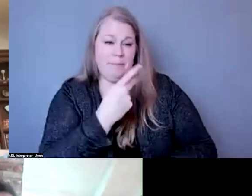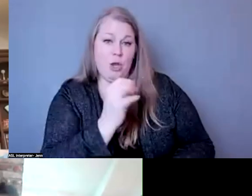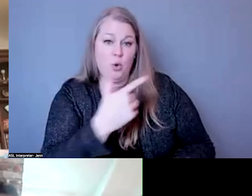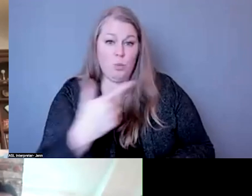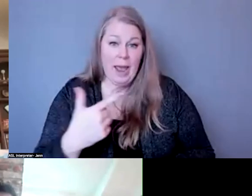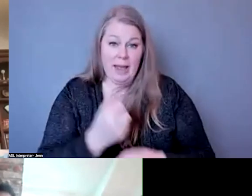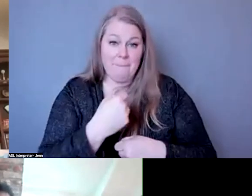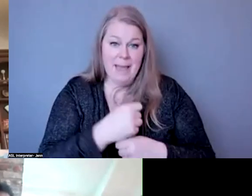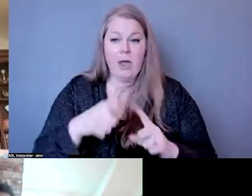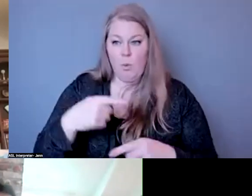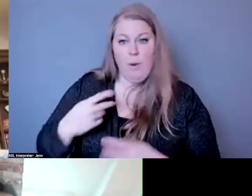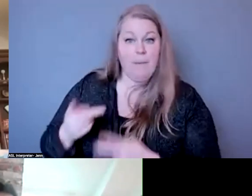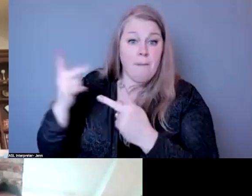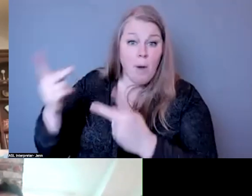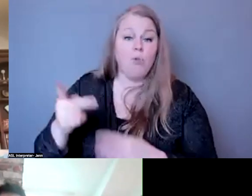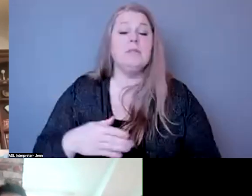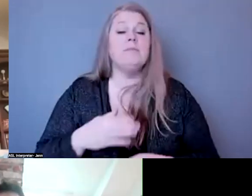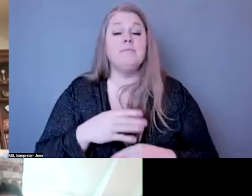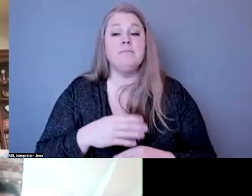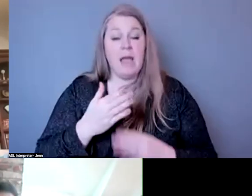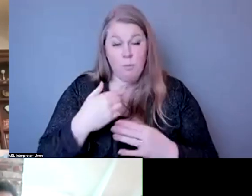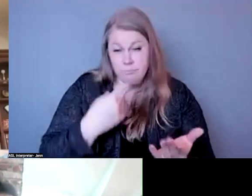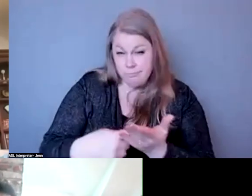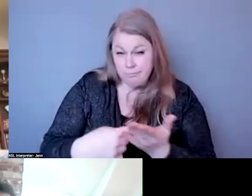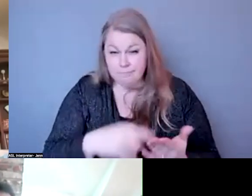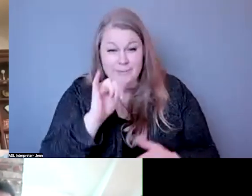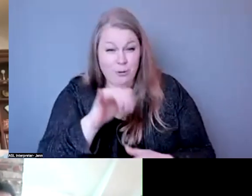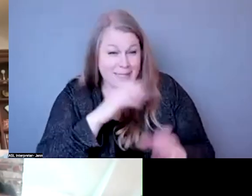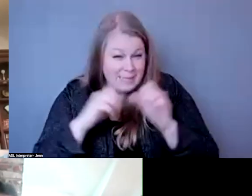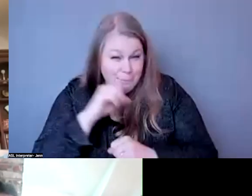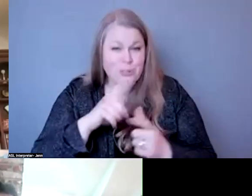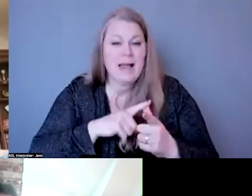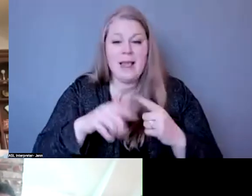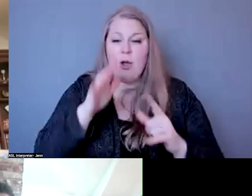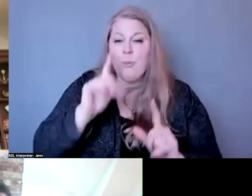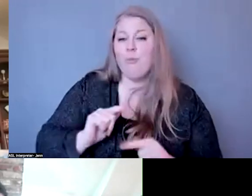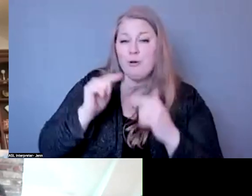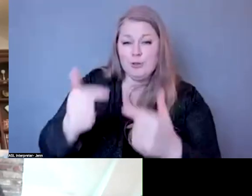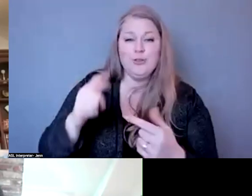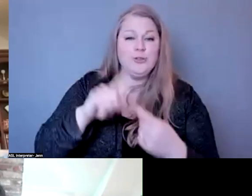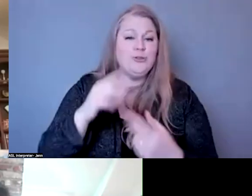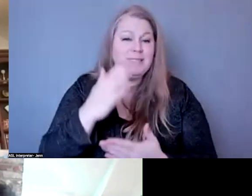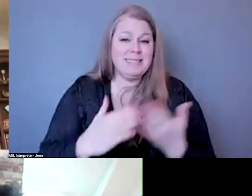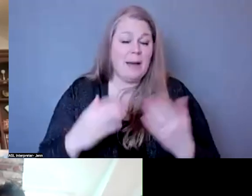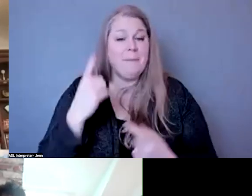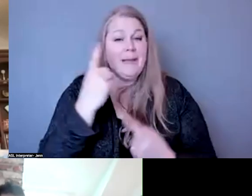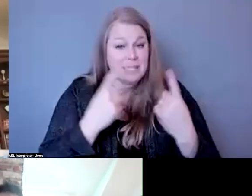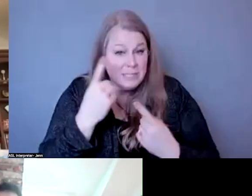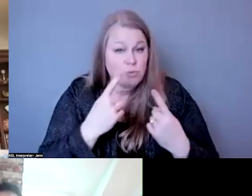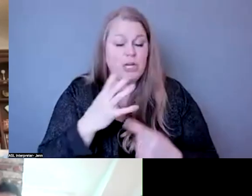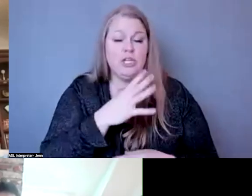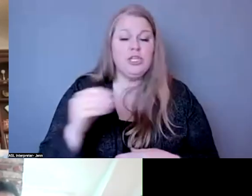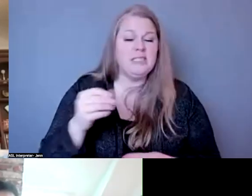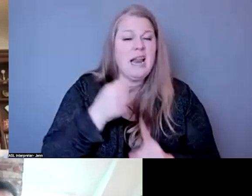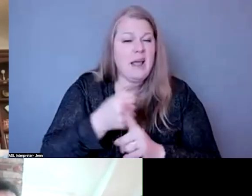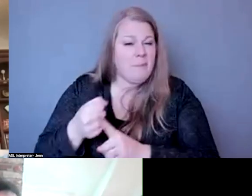are proposing. After going over some of those assumptions, then want to turn to a few considerations and implications